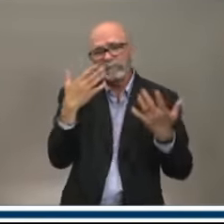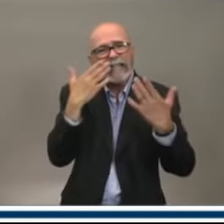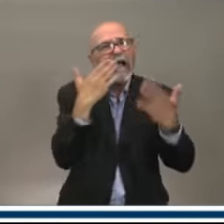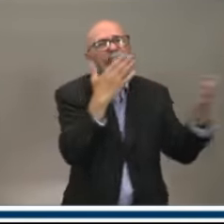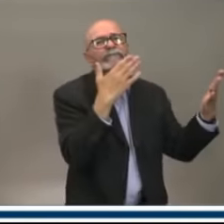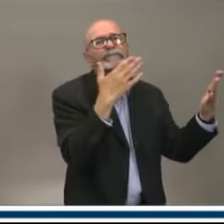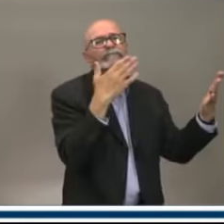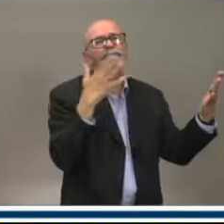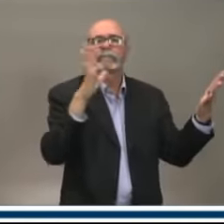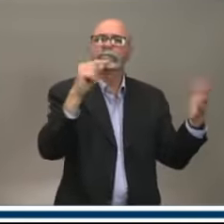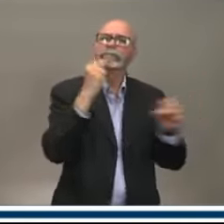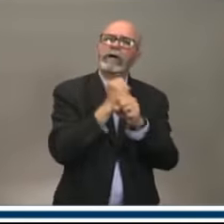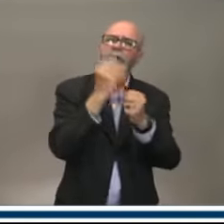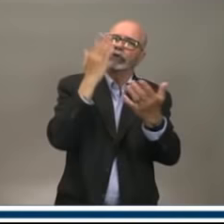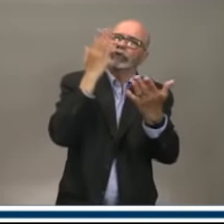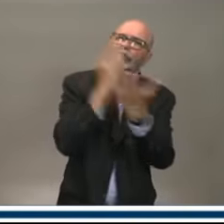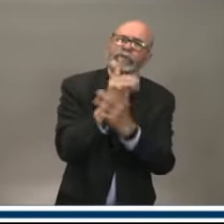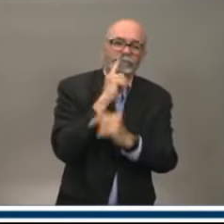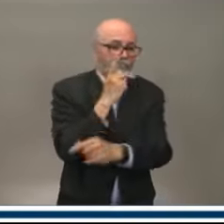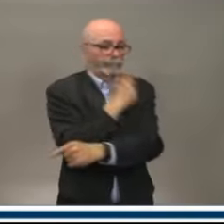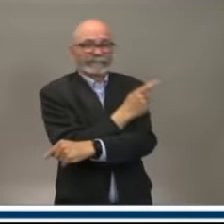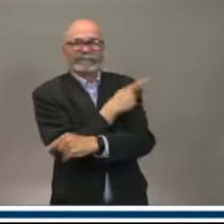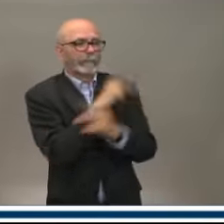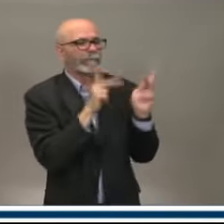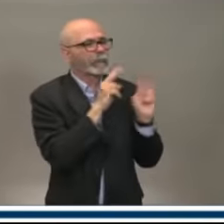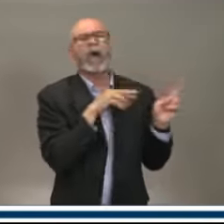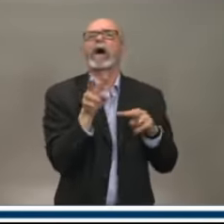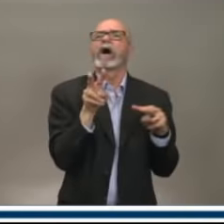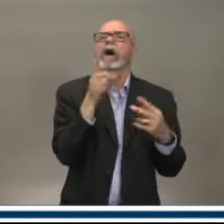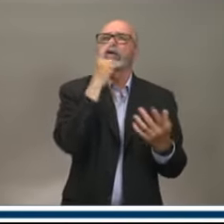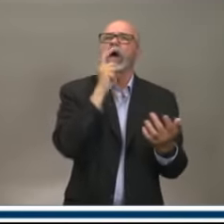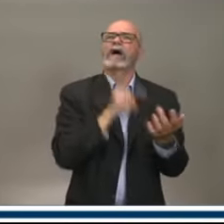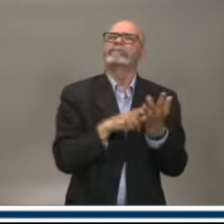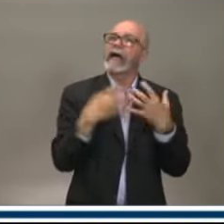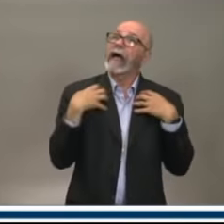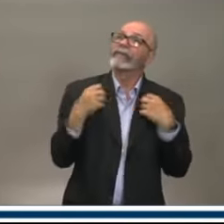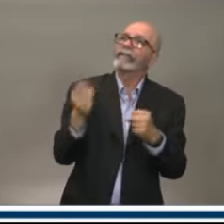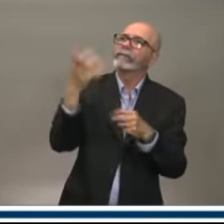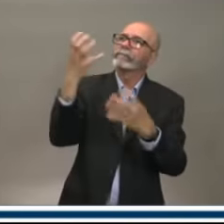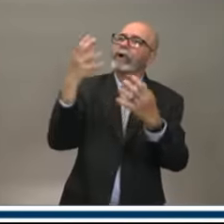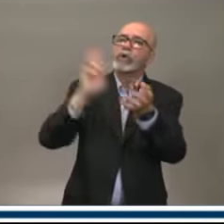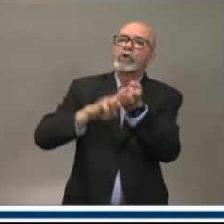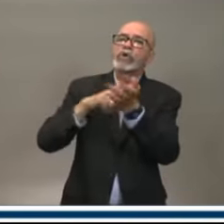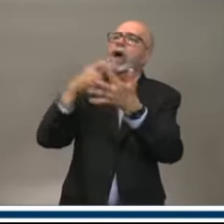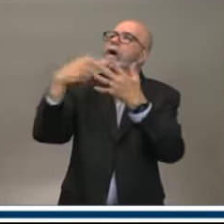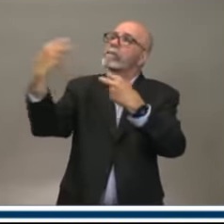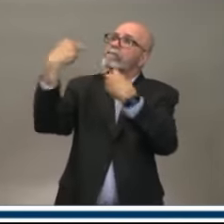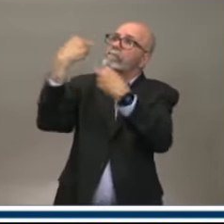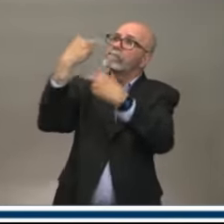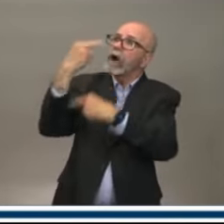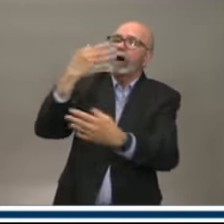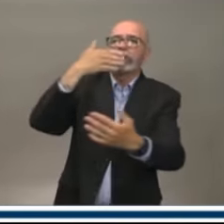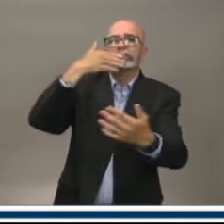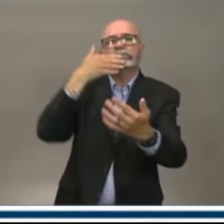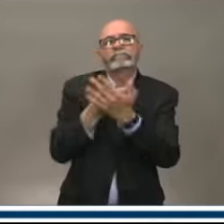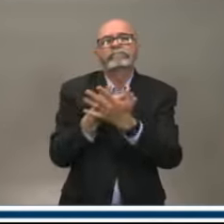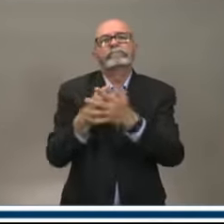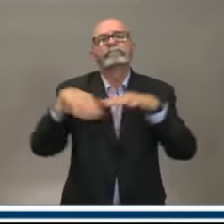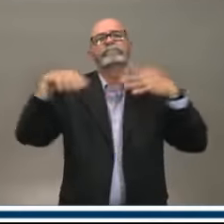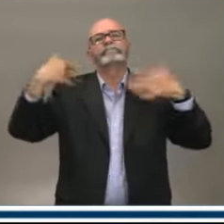wanted to make sure that we as a province recognized our healthcare workers who are on the front lines doing a hand-to-hand